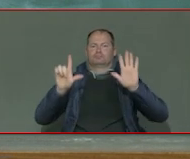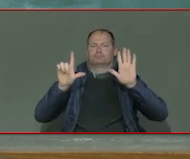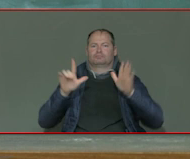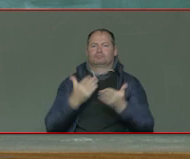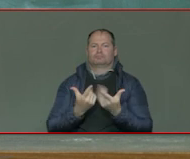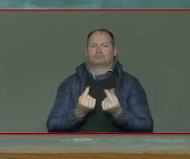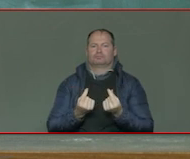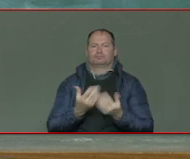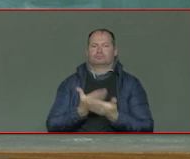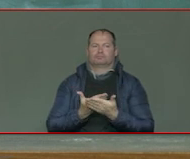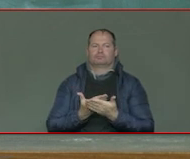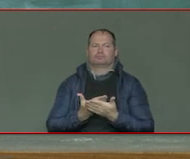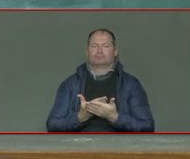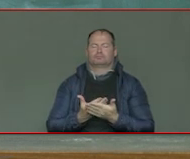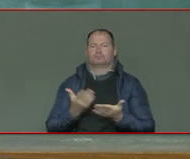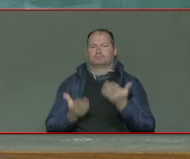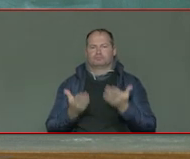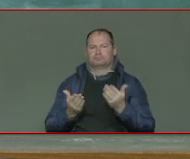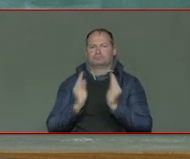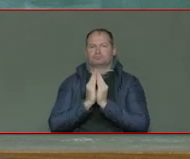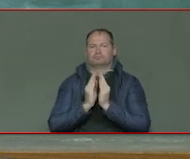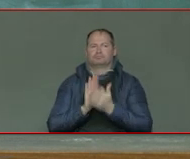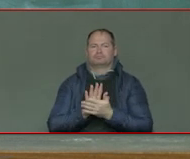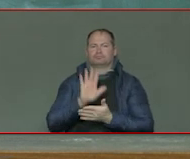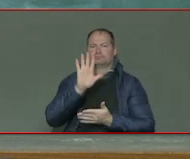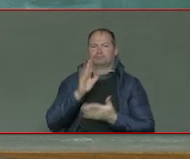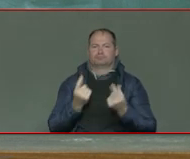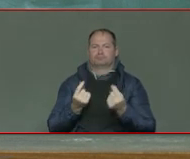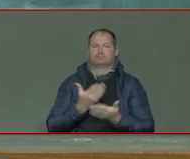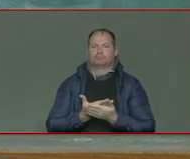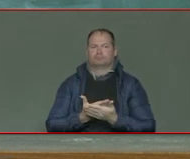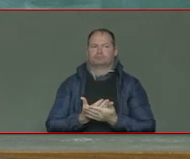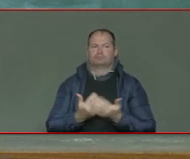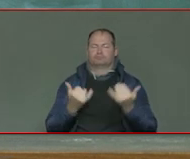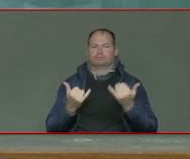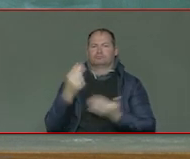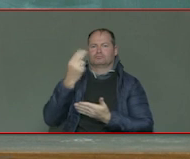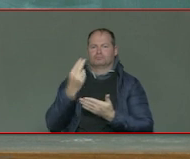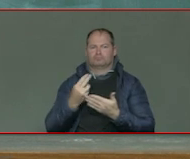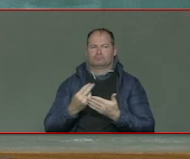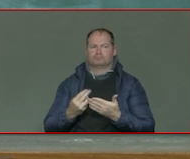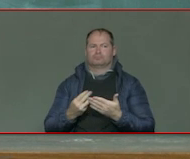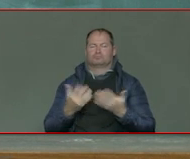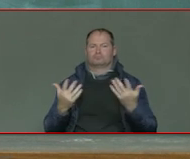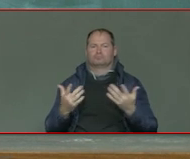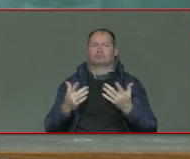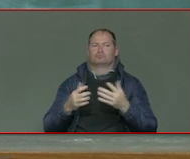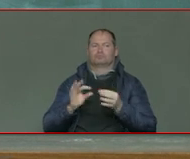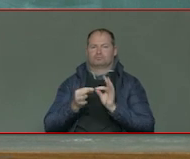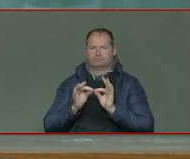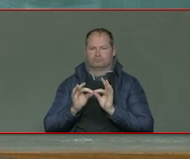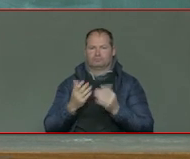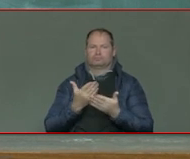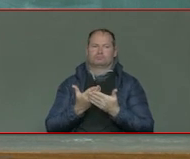going to go on to the cubic graph, which is 15 marks, where you either need to sketch it or interpret the cubic